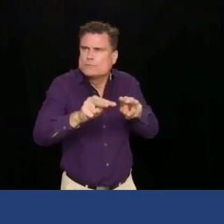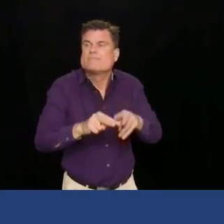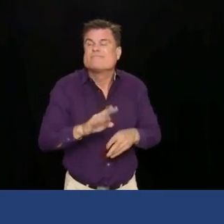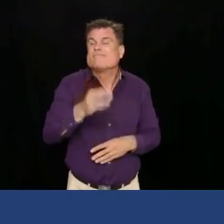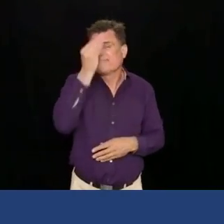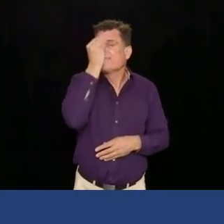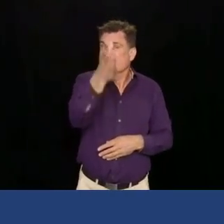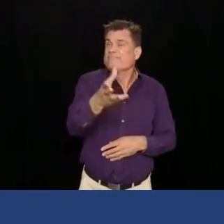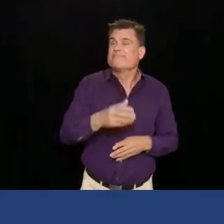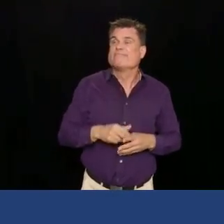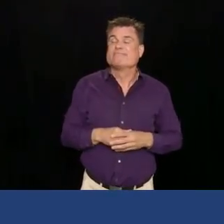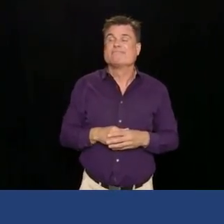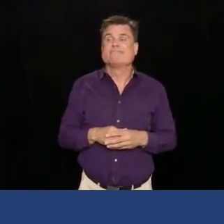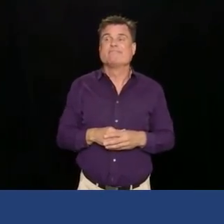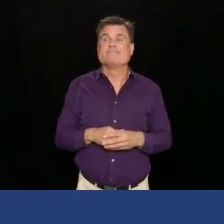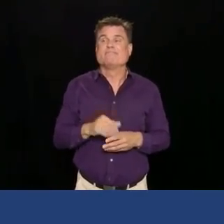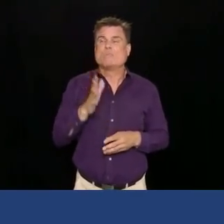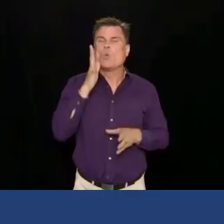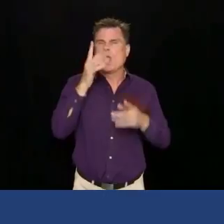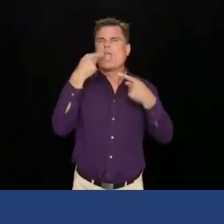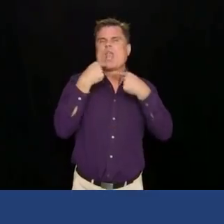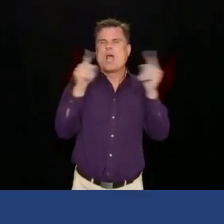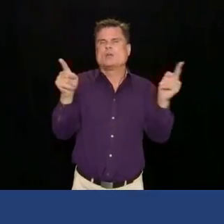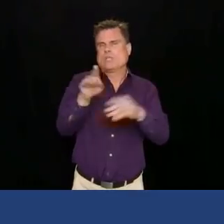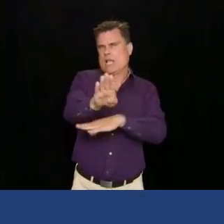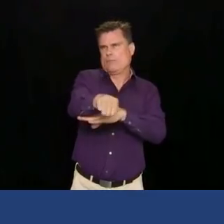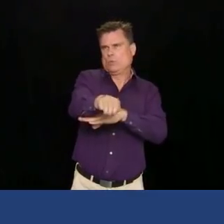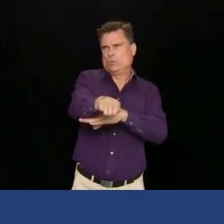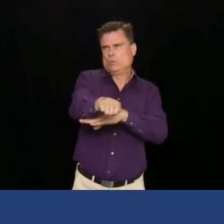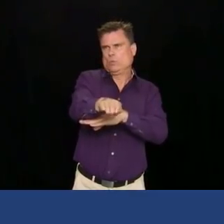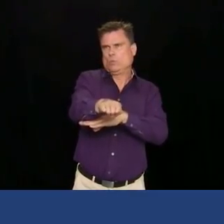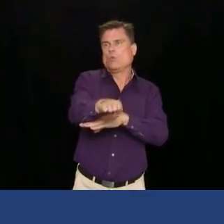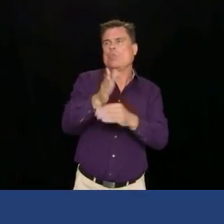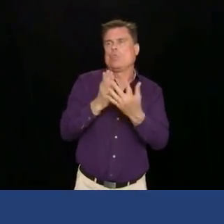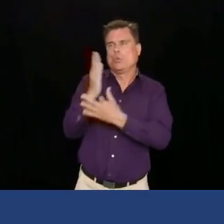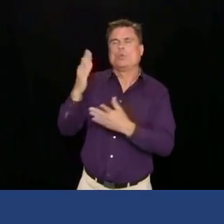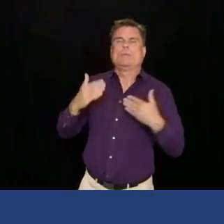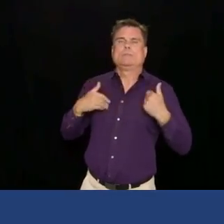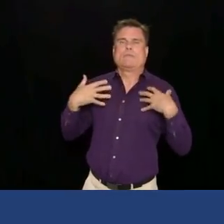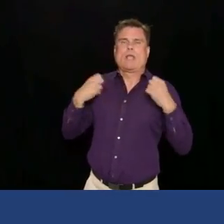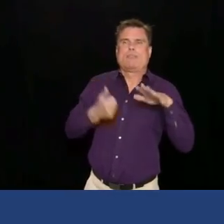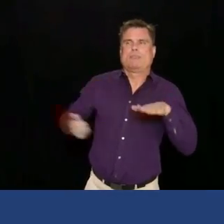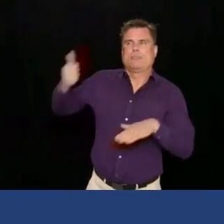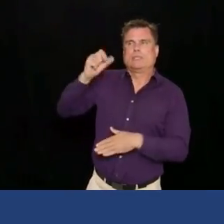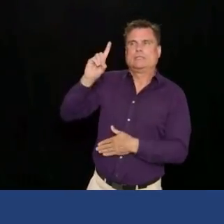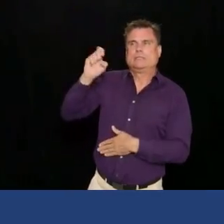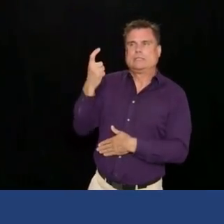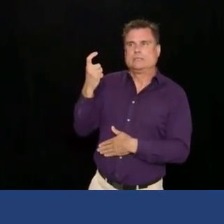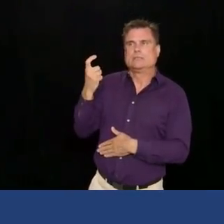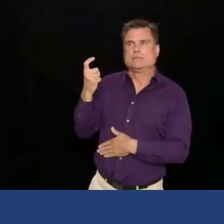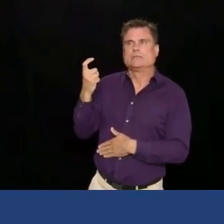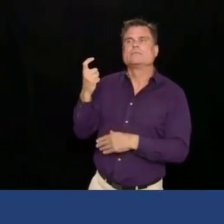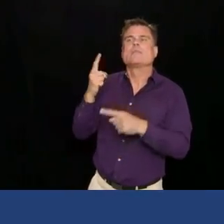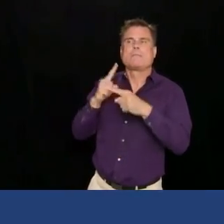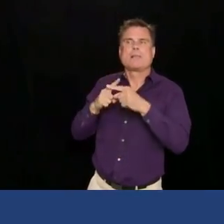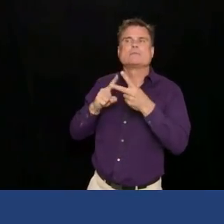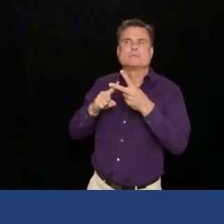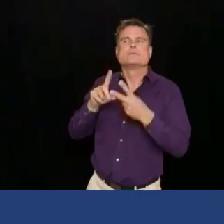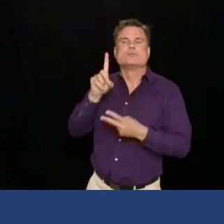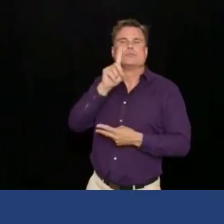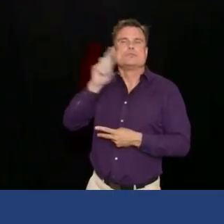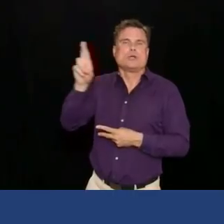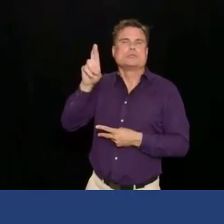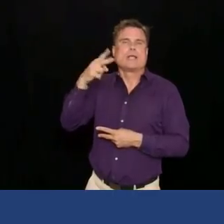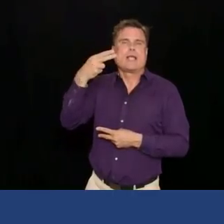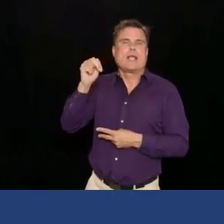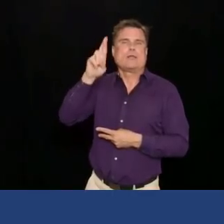of that will be made public this afternoon through Minister Dix and Bonnie Henry. And just as a